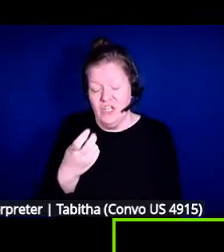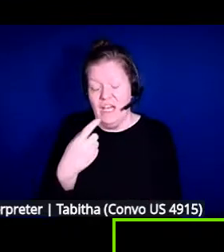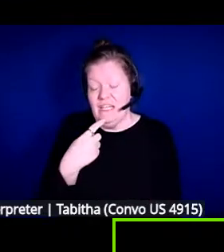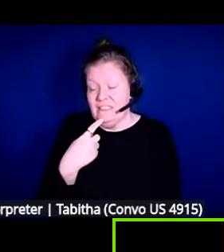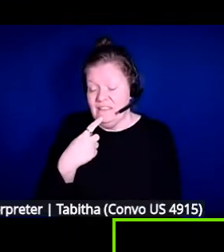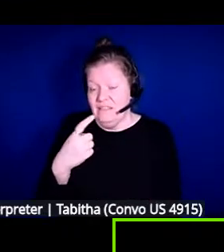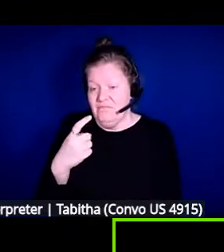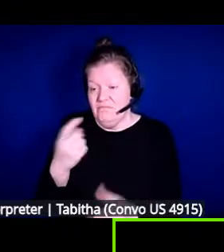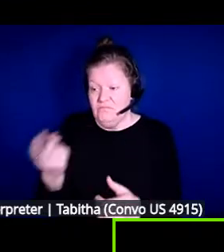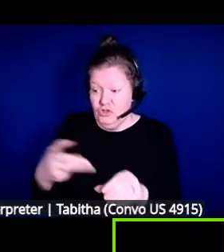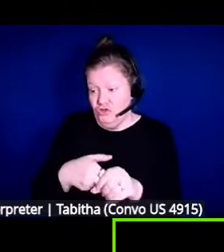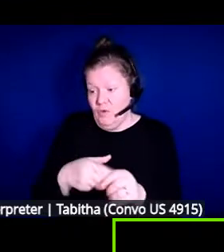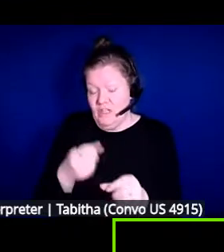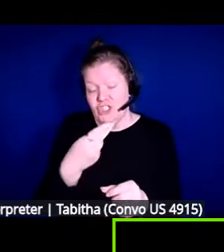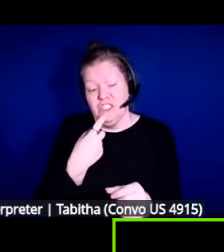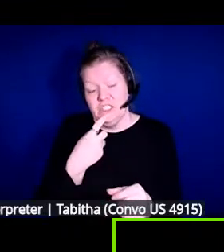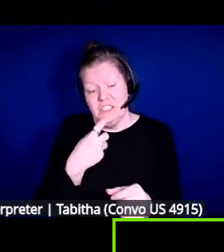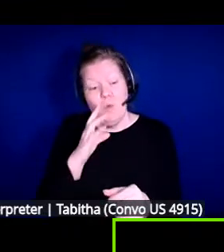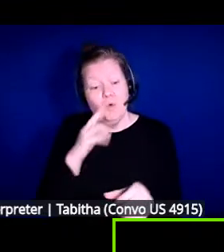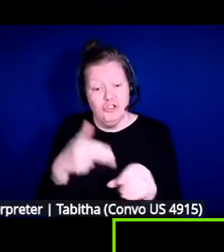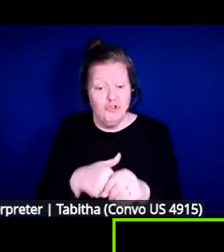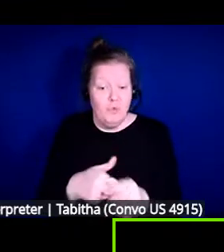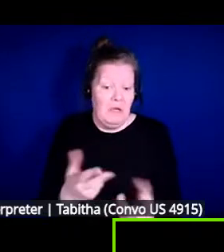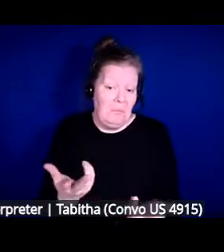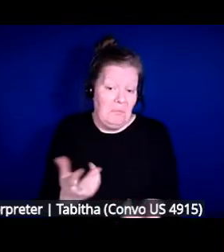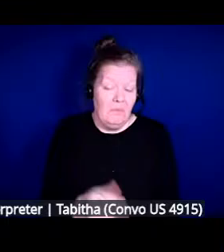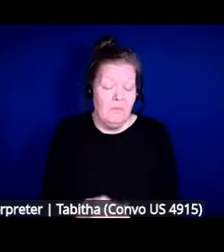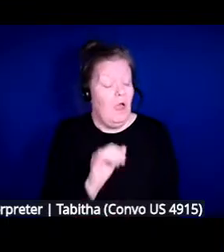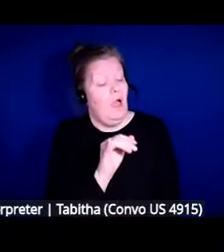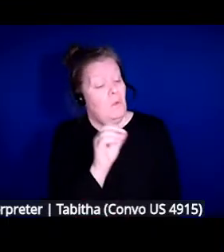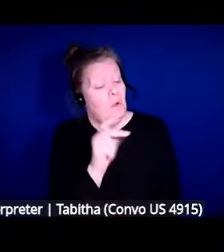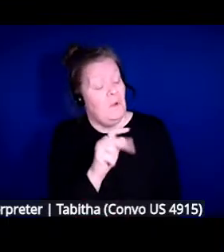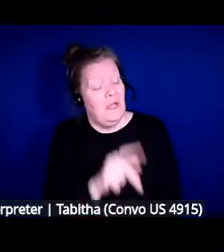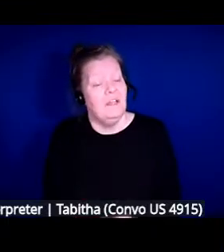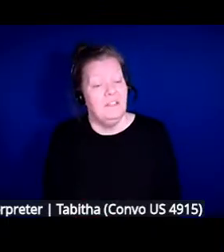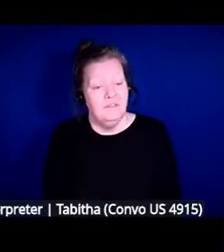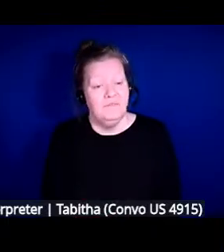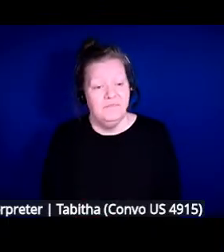her to pop on, and she said she was going to. Oh, okay.